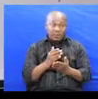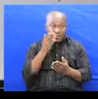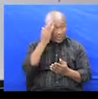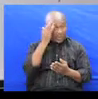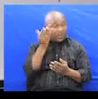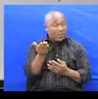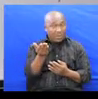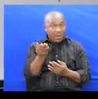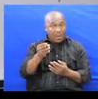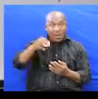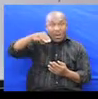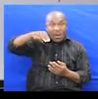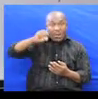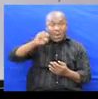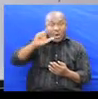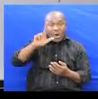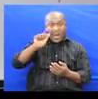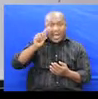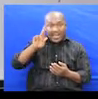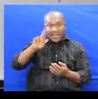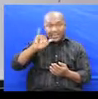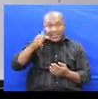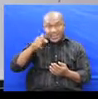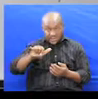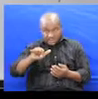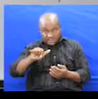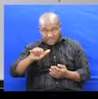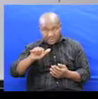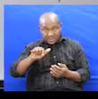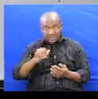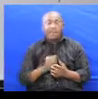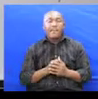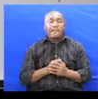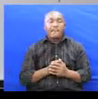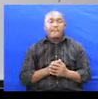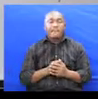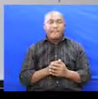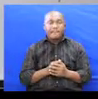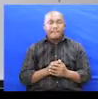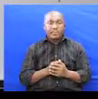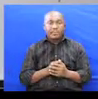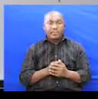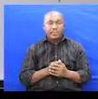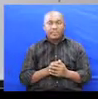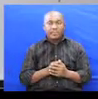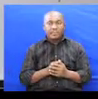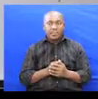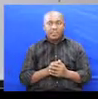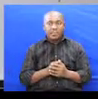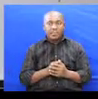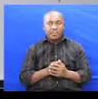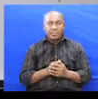molarity, I'll be using molarity instead of molar concentration. This molar concentration, that is the one which